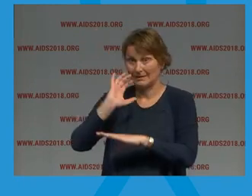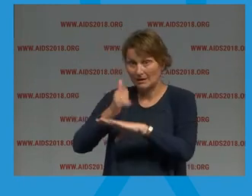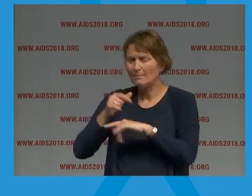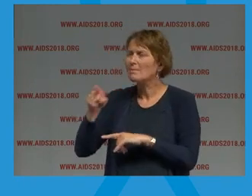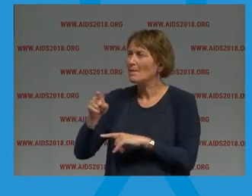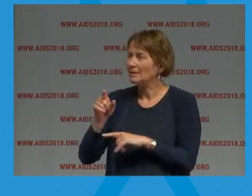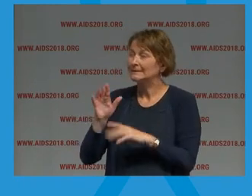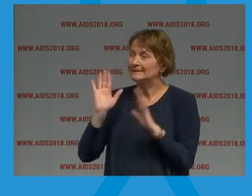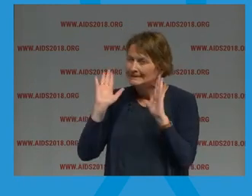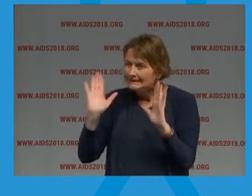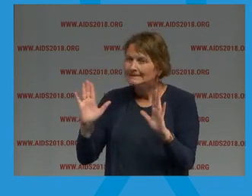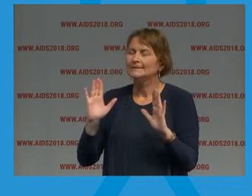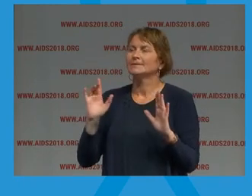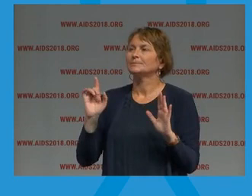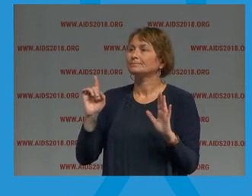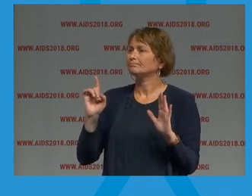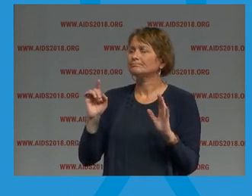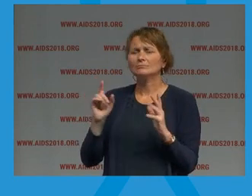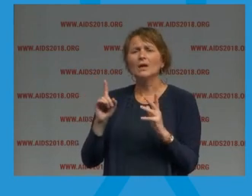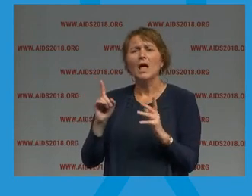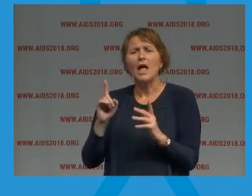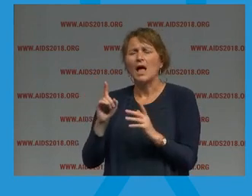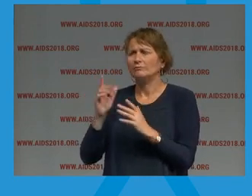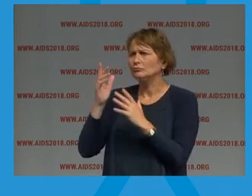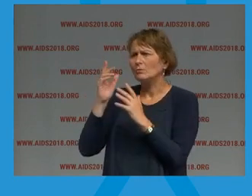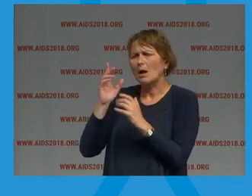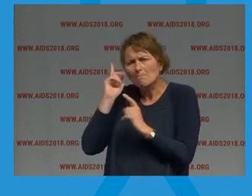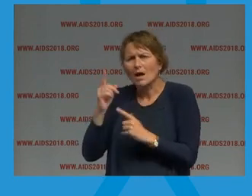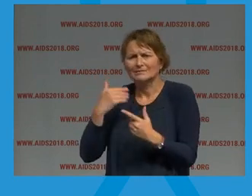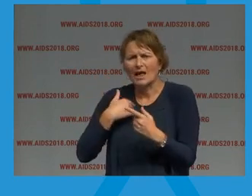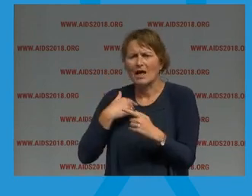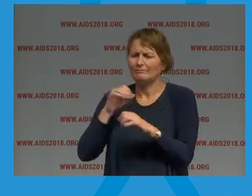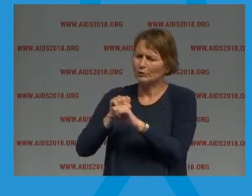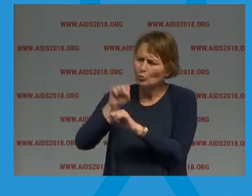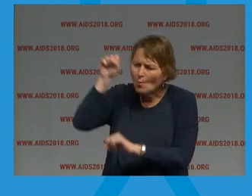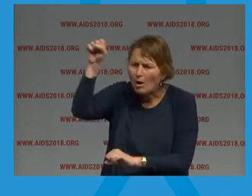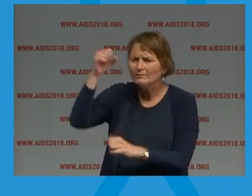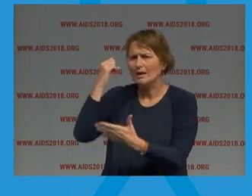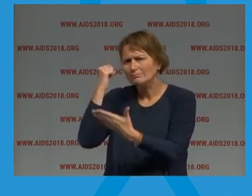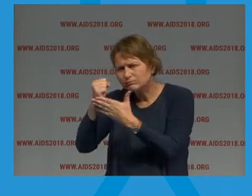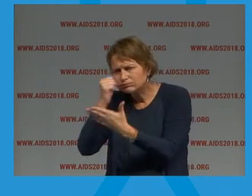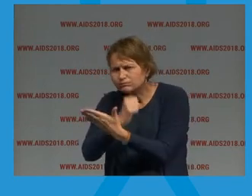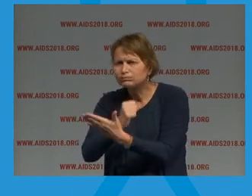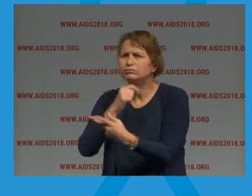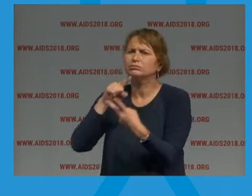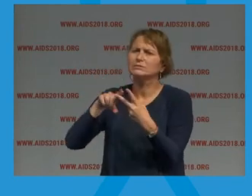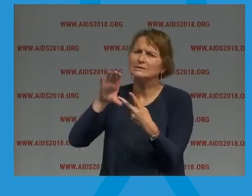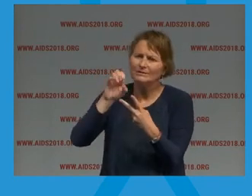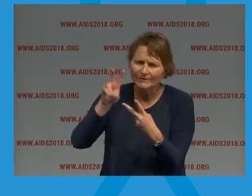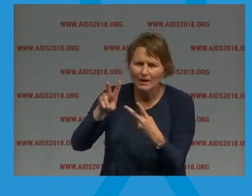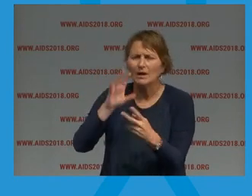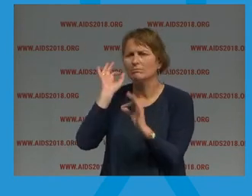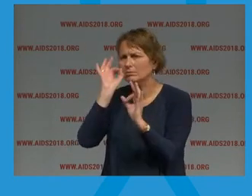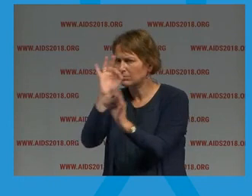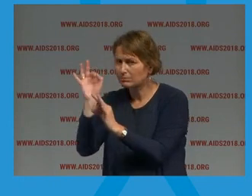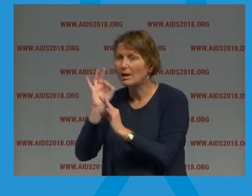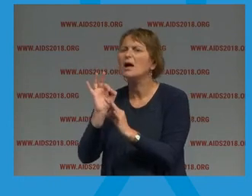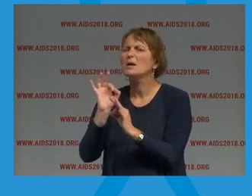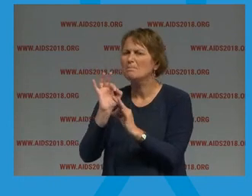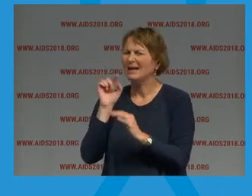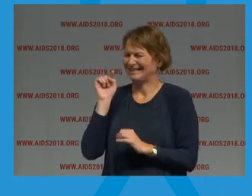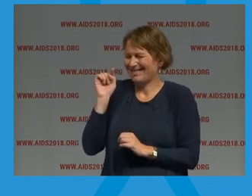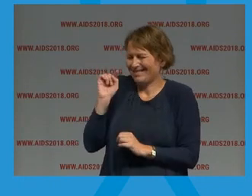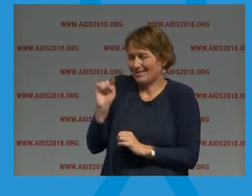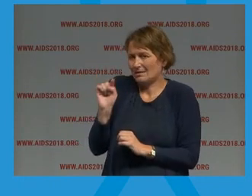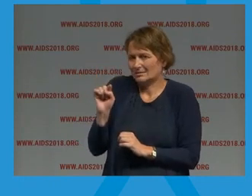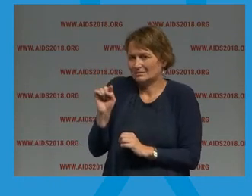to all of the traditional qualifications that we expect to see on a CV, that we really need to tease out this